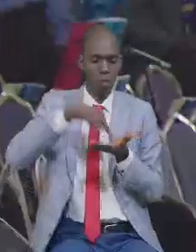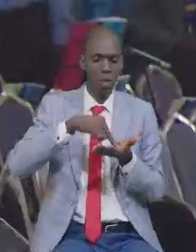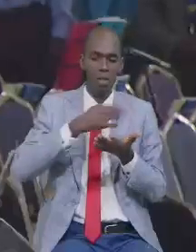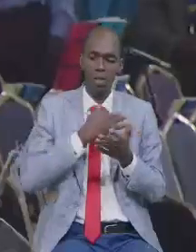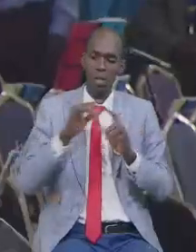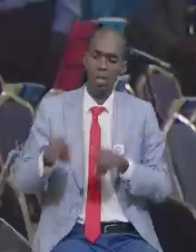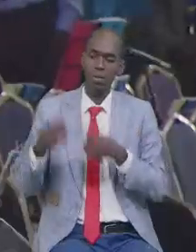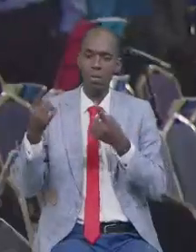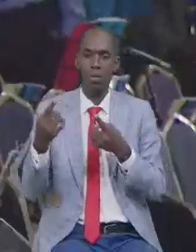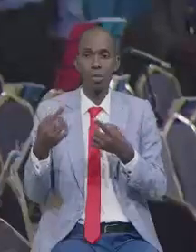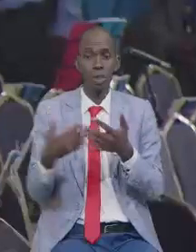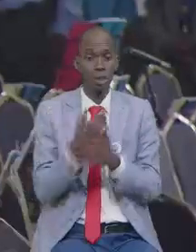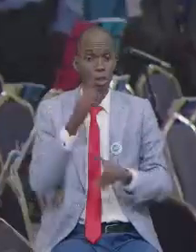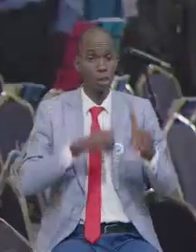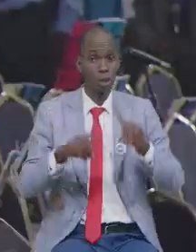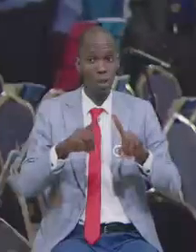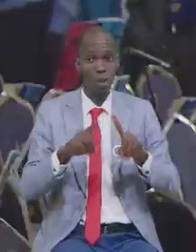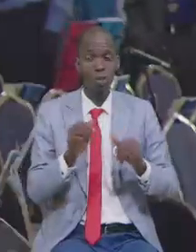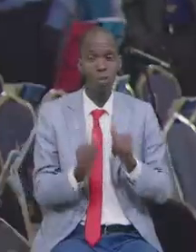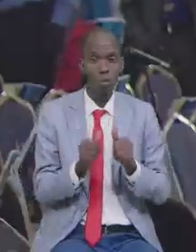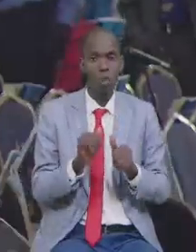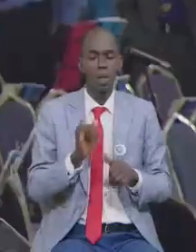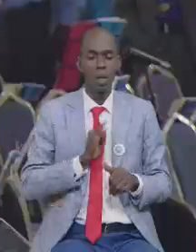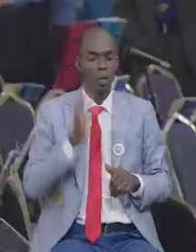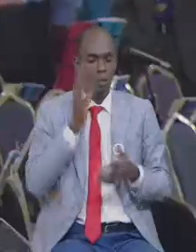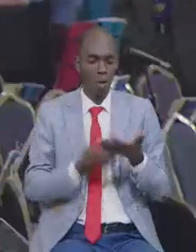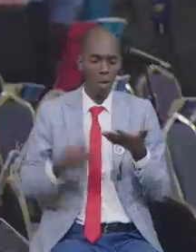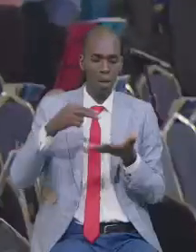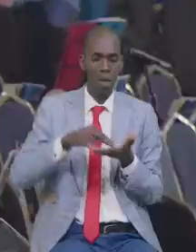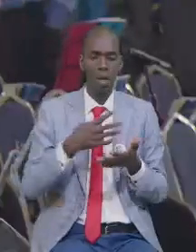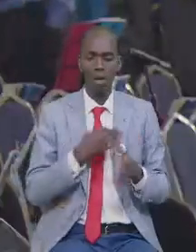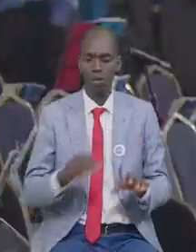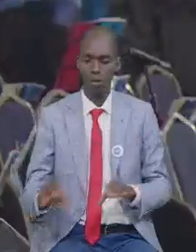New song, I will arise and do.